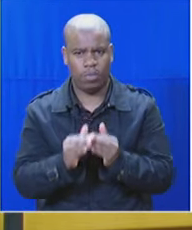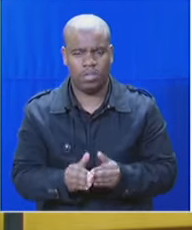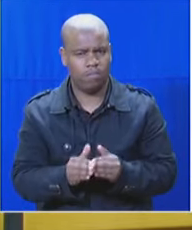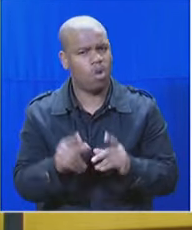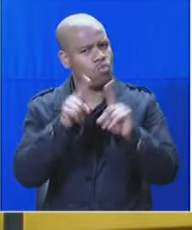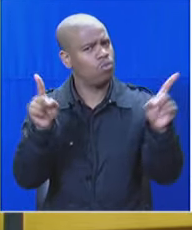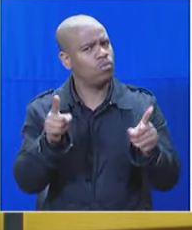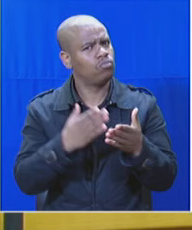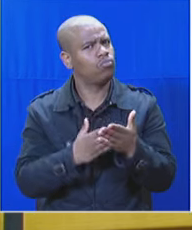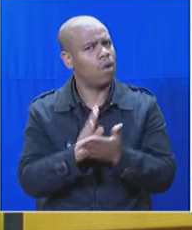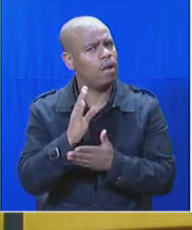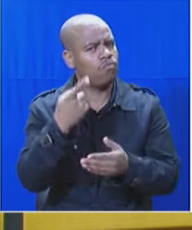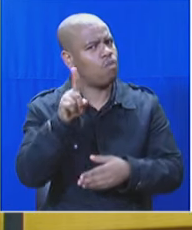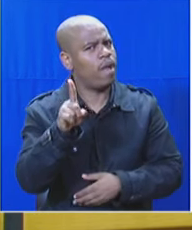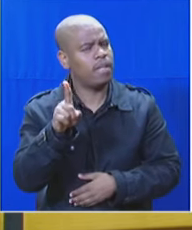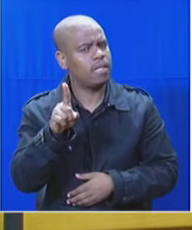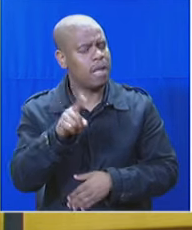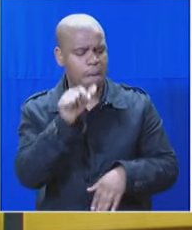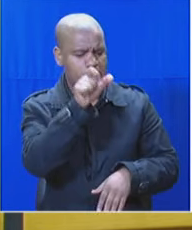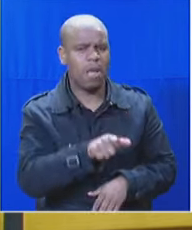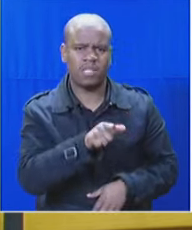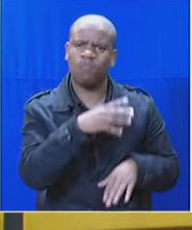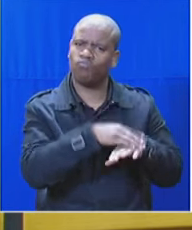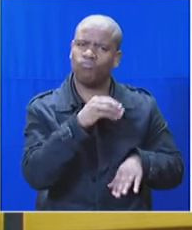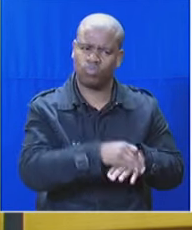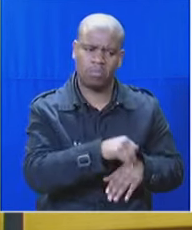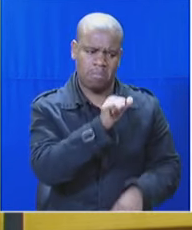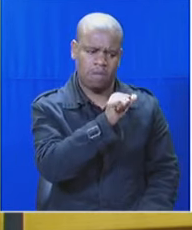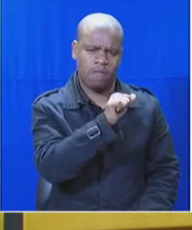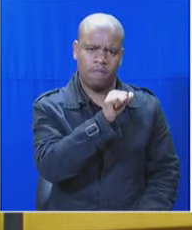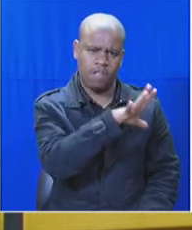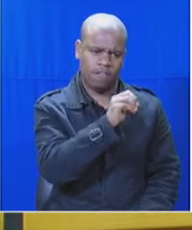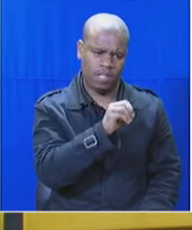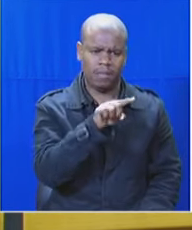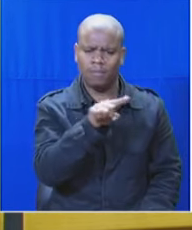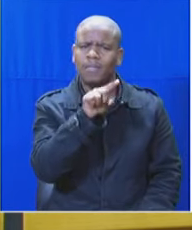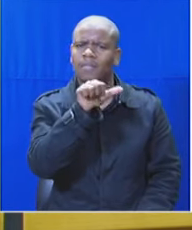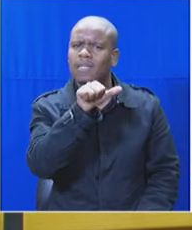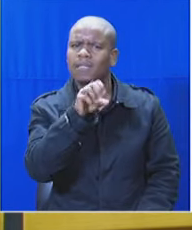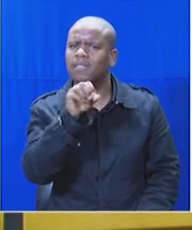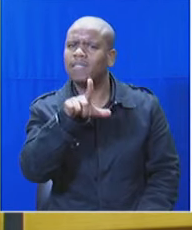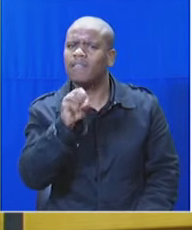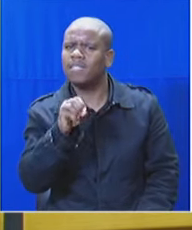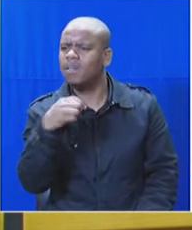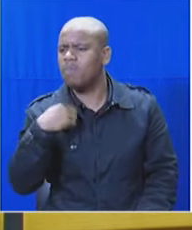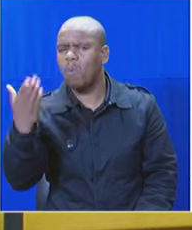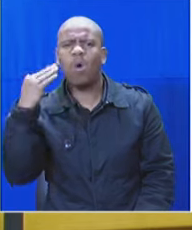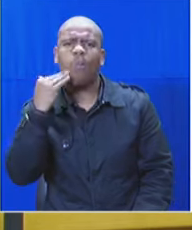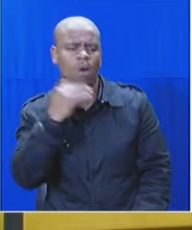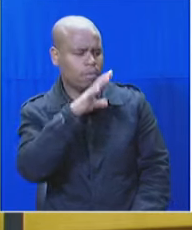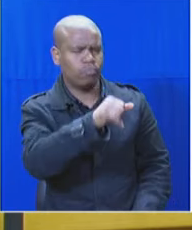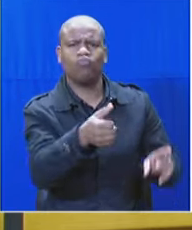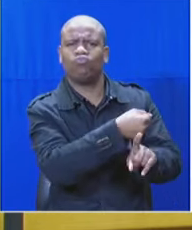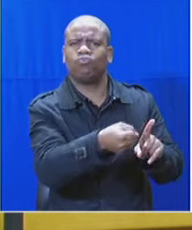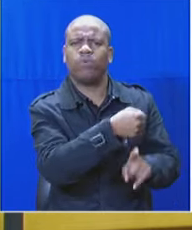that people work up until ages 60, 70, and at the end of the day, they have nothing. They've been exploited by the capitalists and the imperialists and